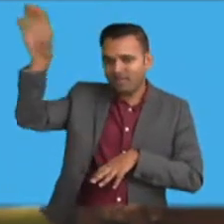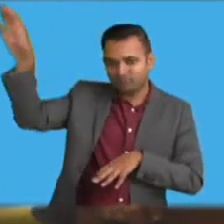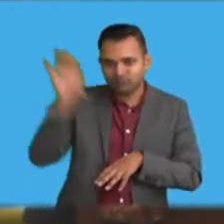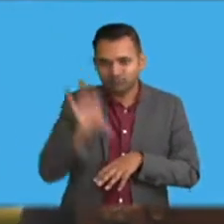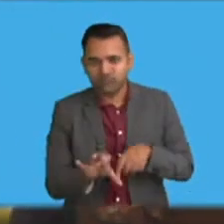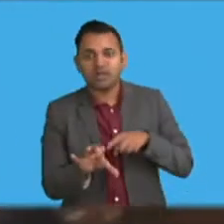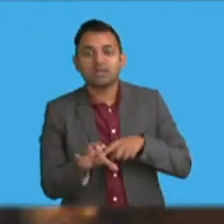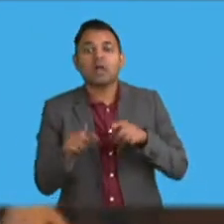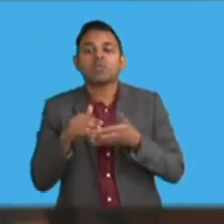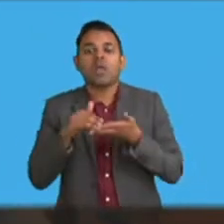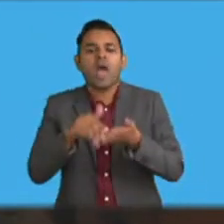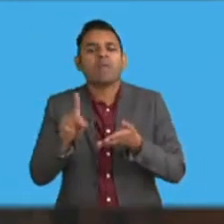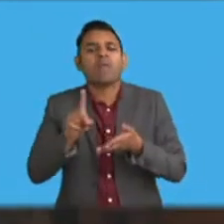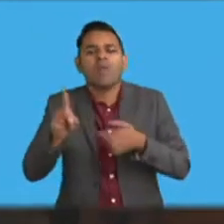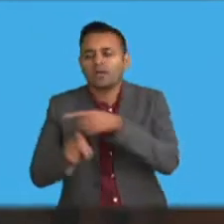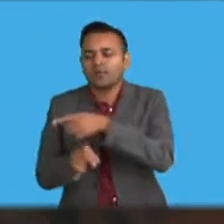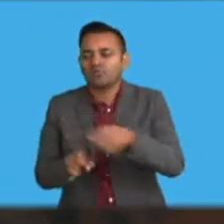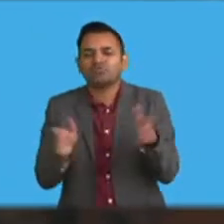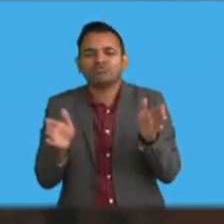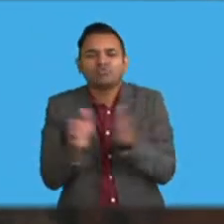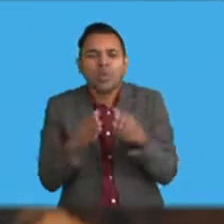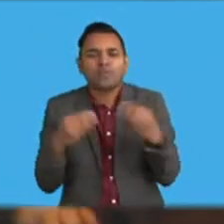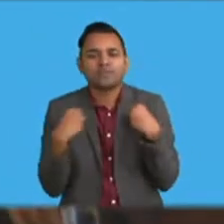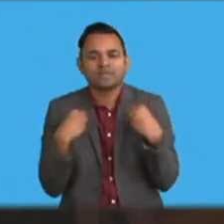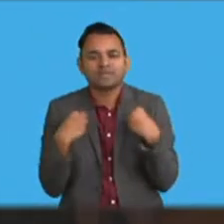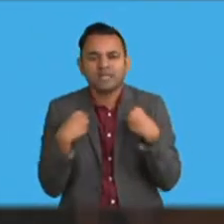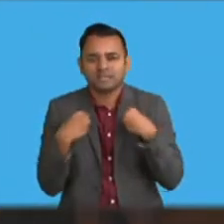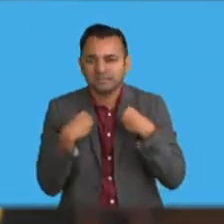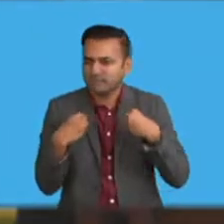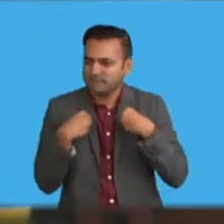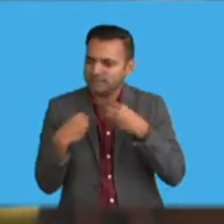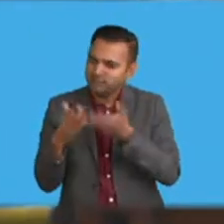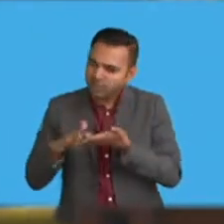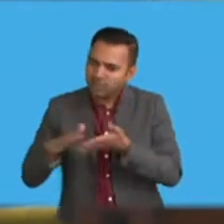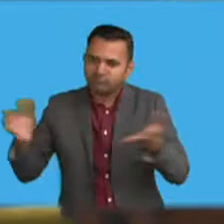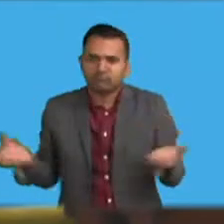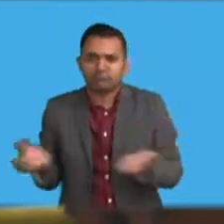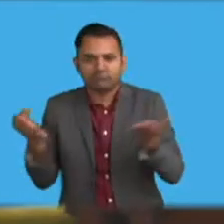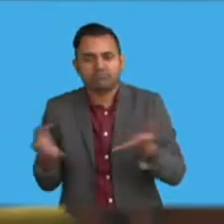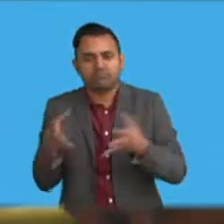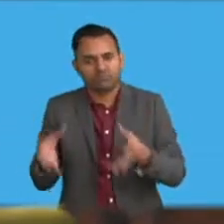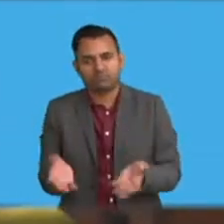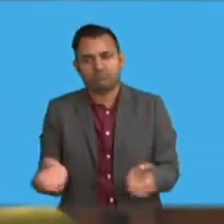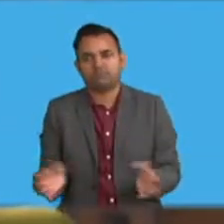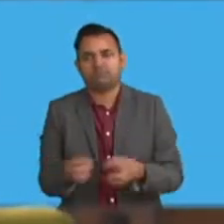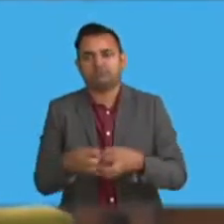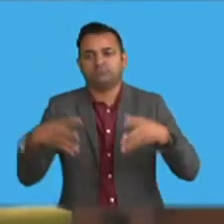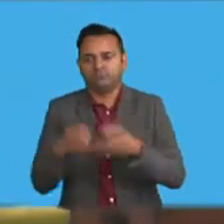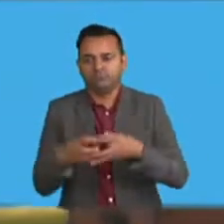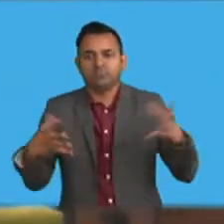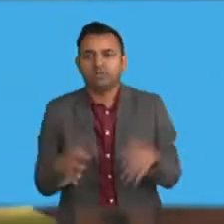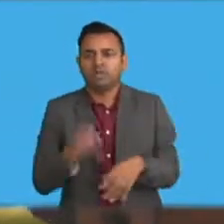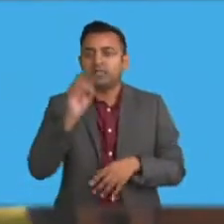Madam Speaker, this brings their total contribution to the MSBG to $10.6 million.